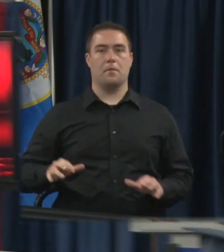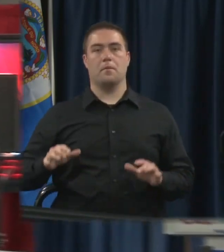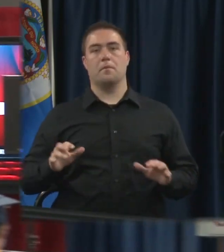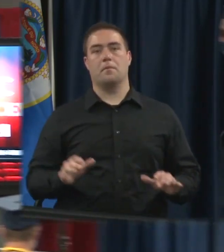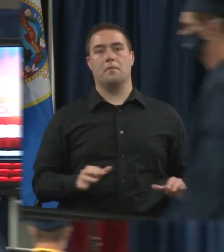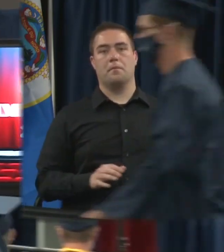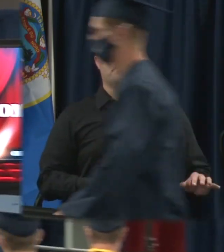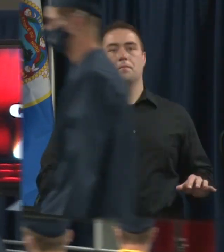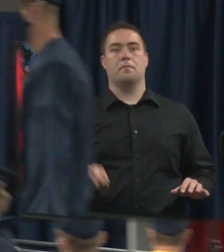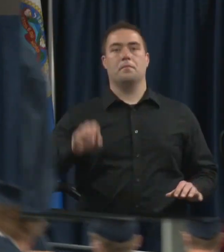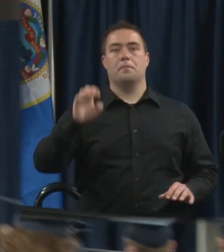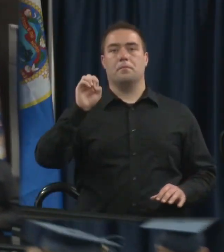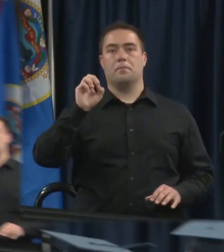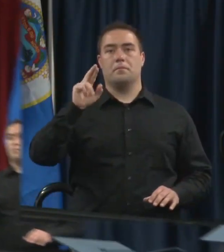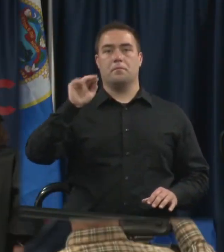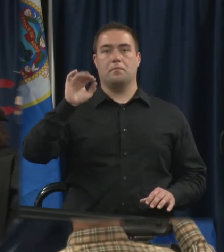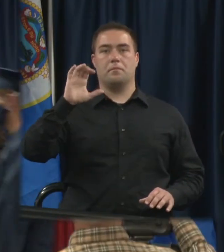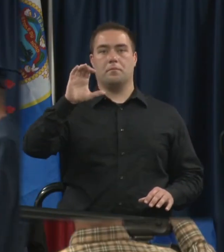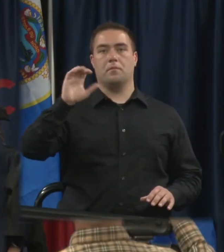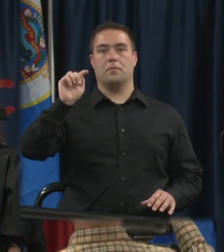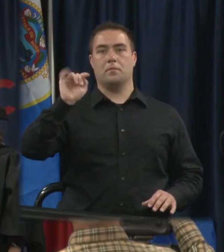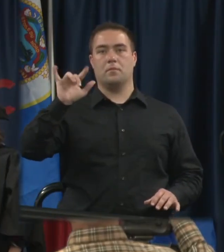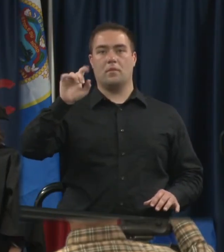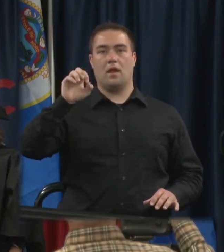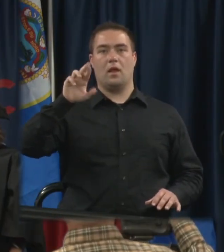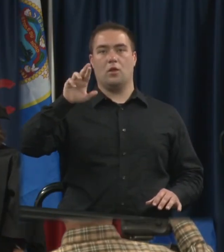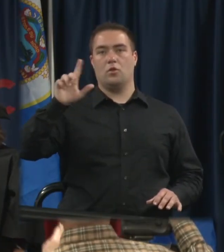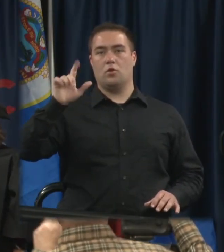Eric Tyler Larson.